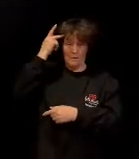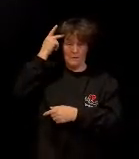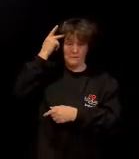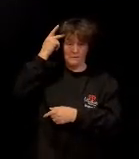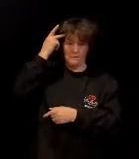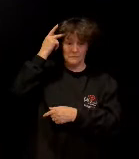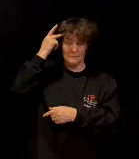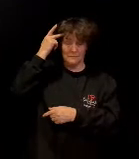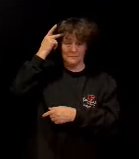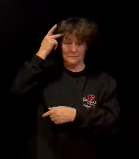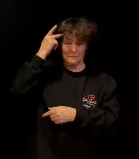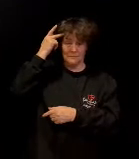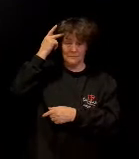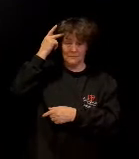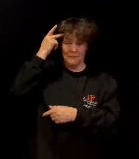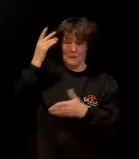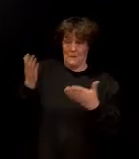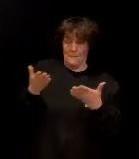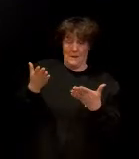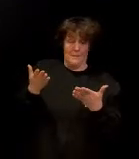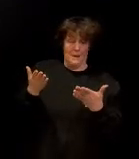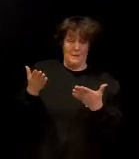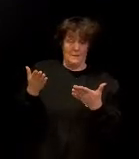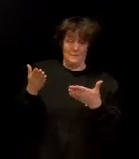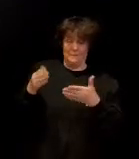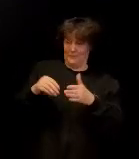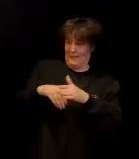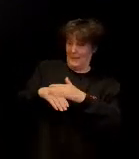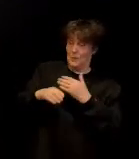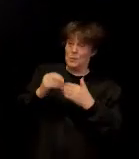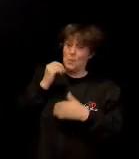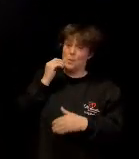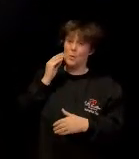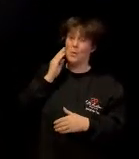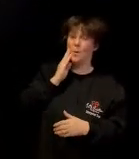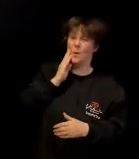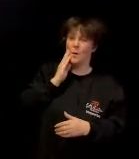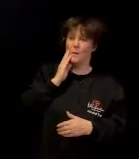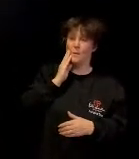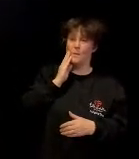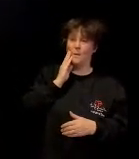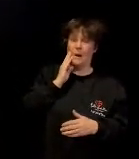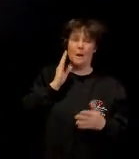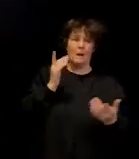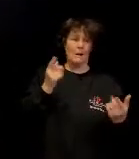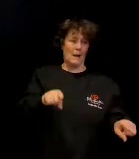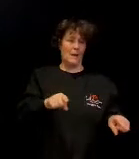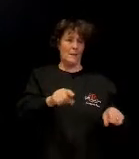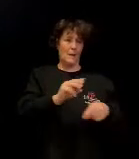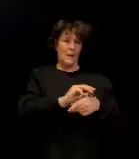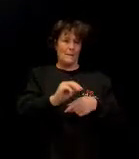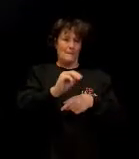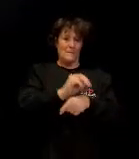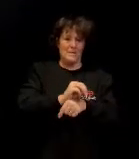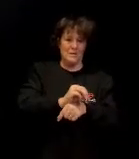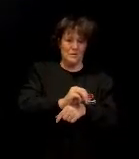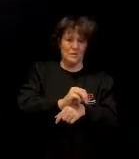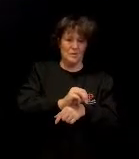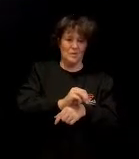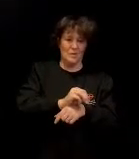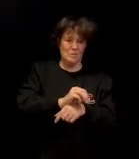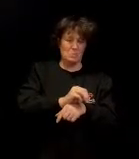with this certain person that had him held captive, and it went into the home, and ministry happened. Amen?